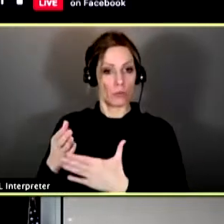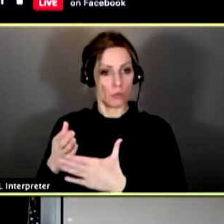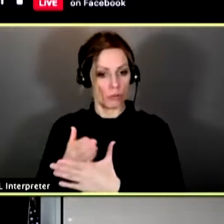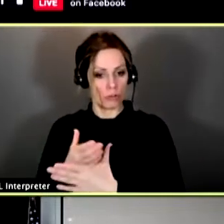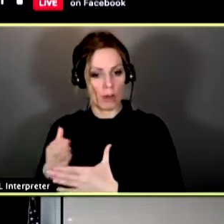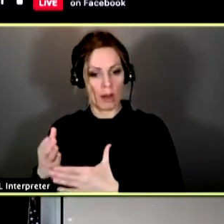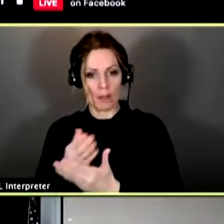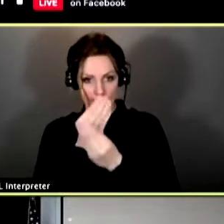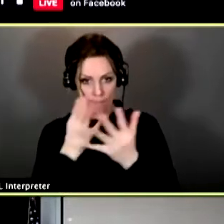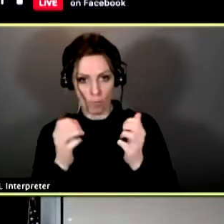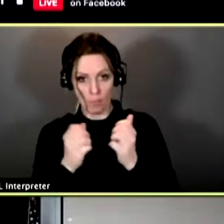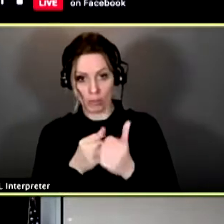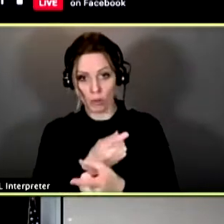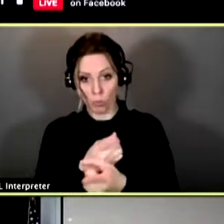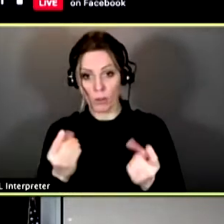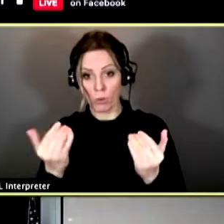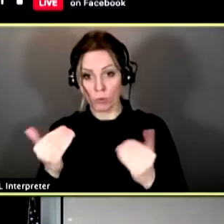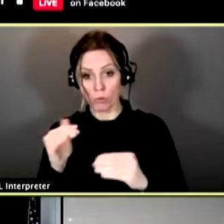that you do have